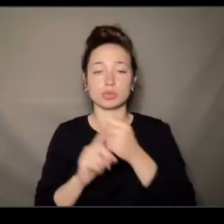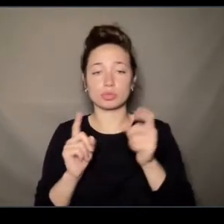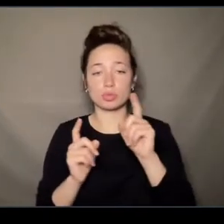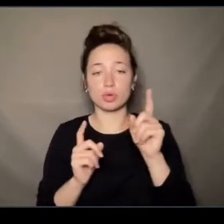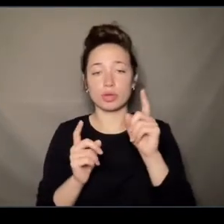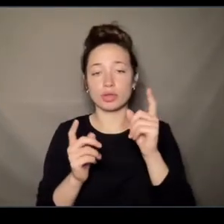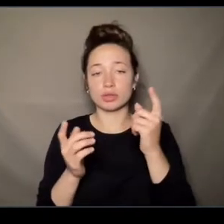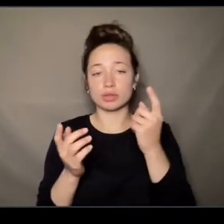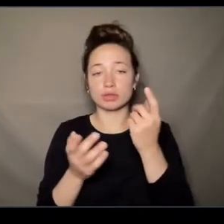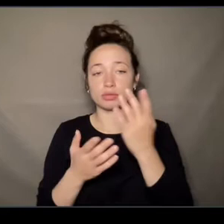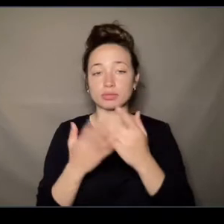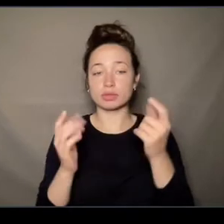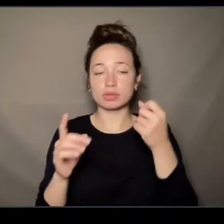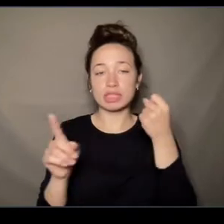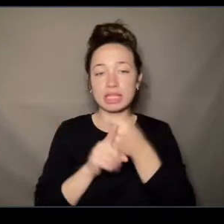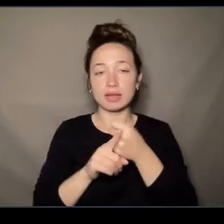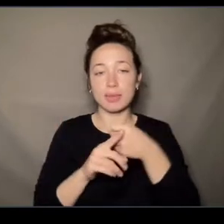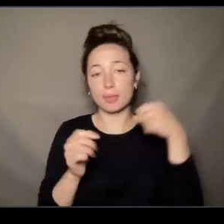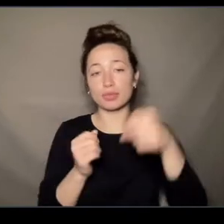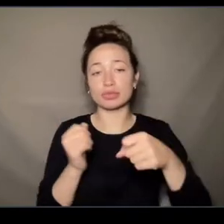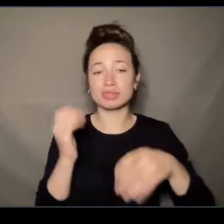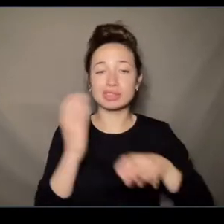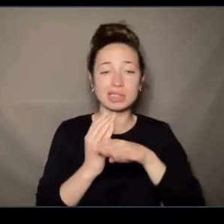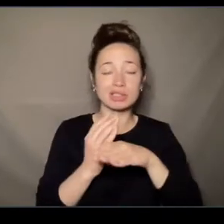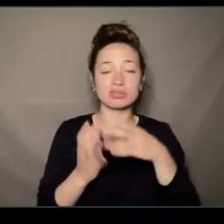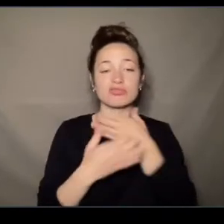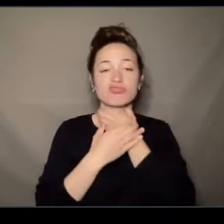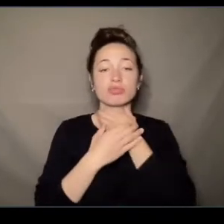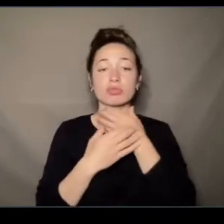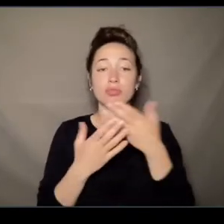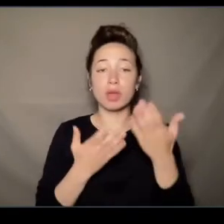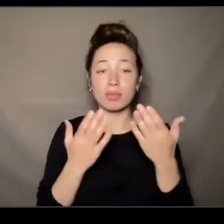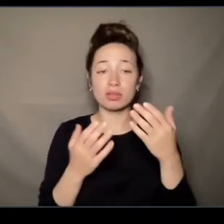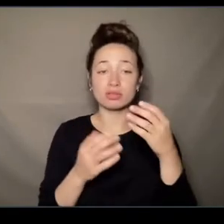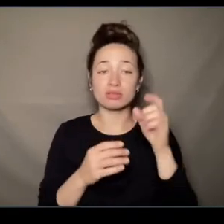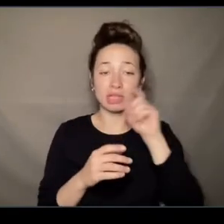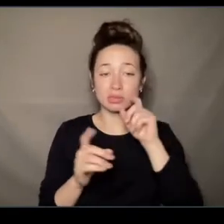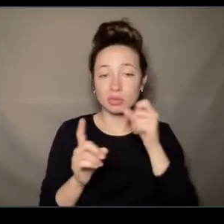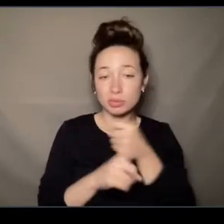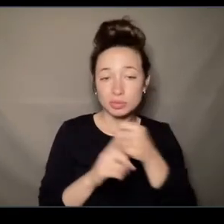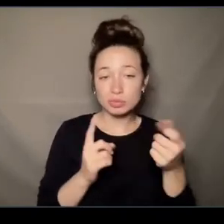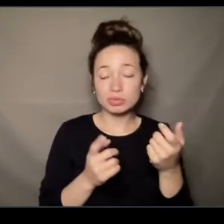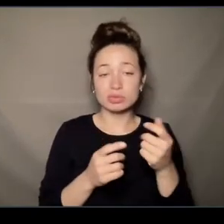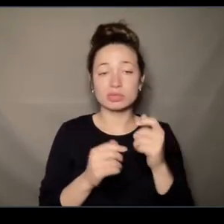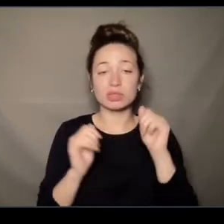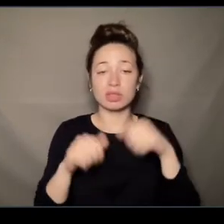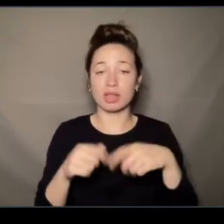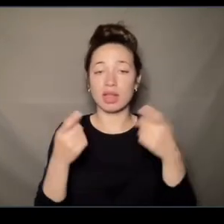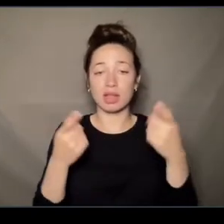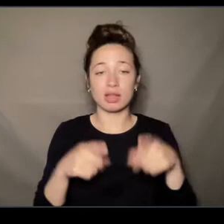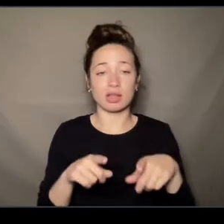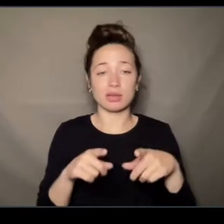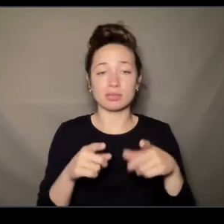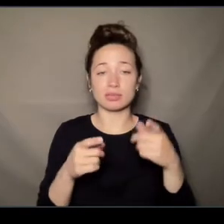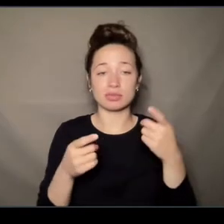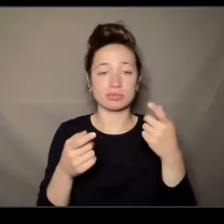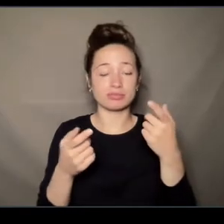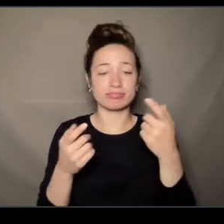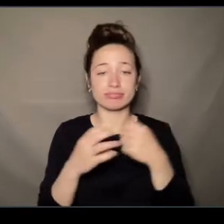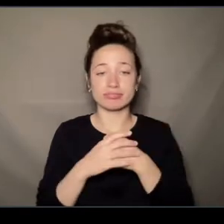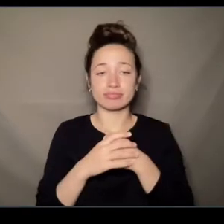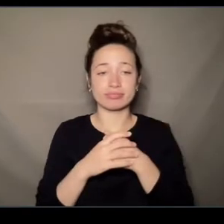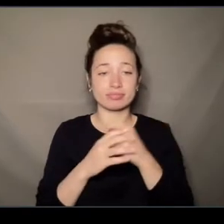abuse where somebody is being hit or punched or kicked or strangled even. There's sexual abuse, obviously, that can